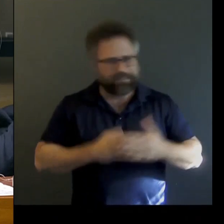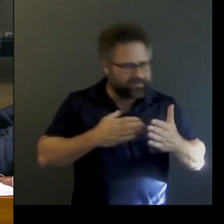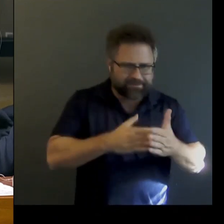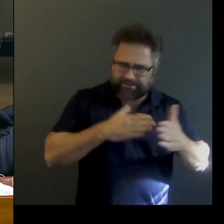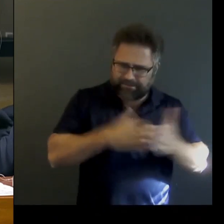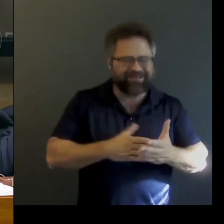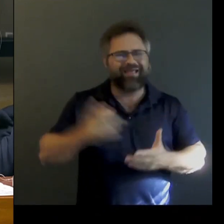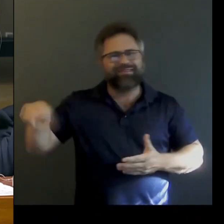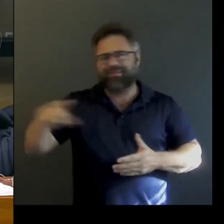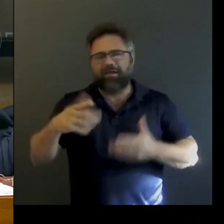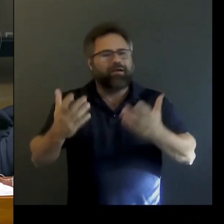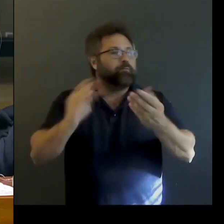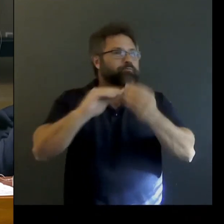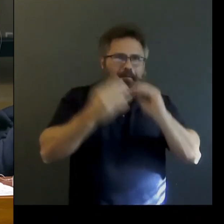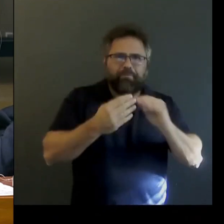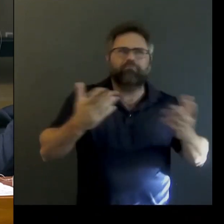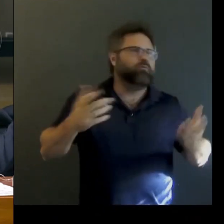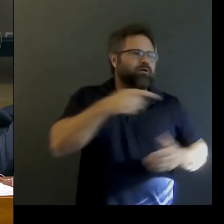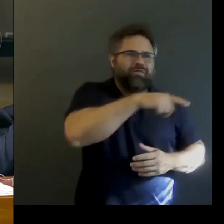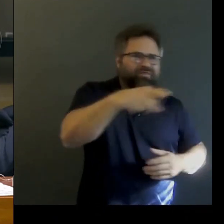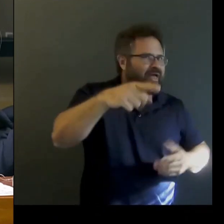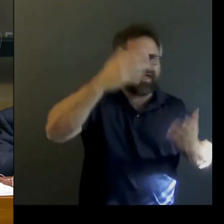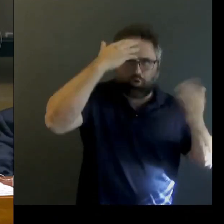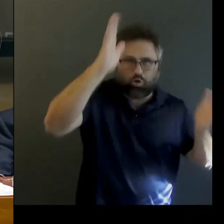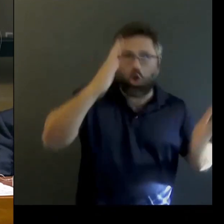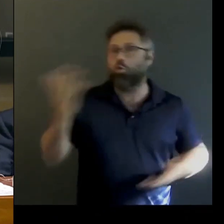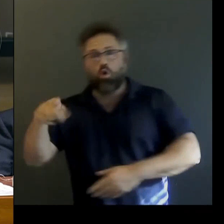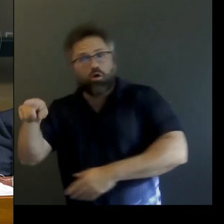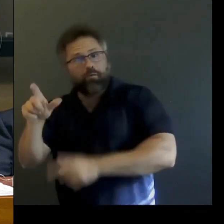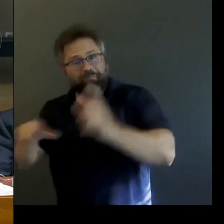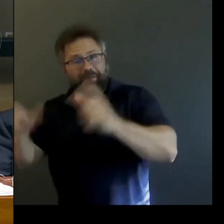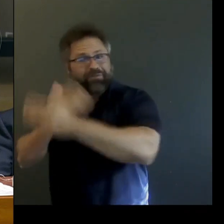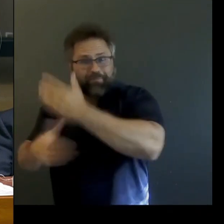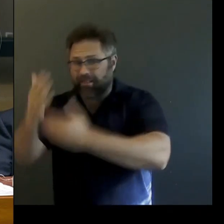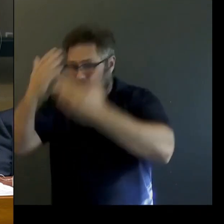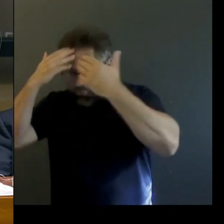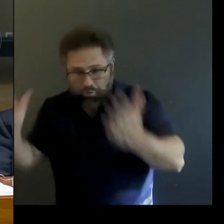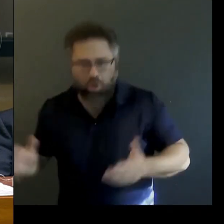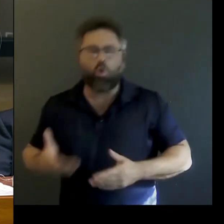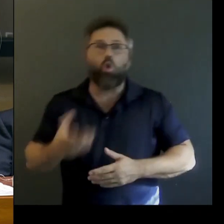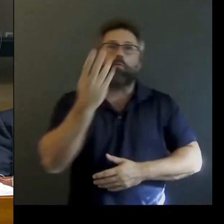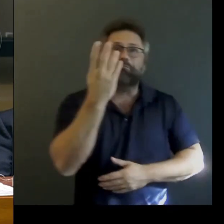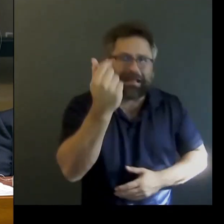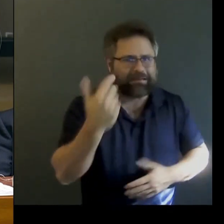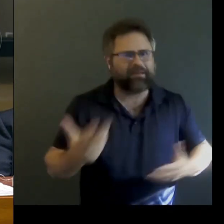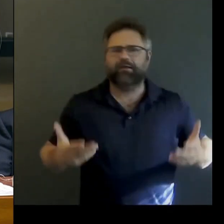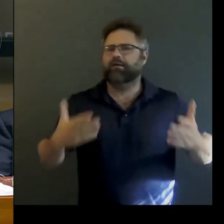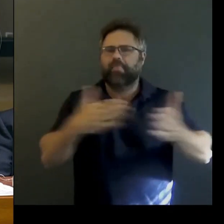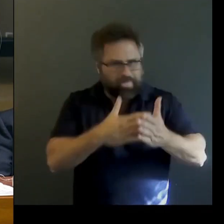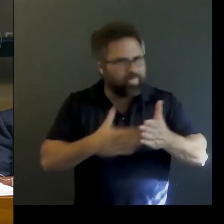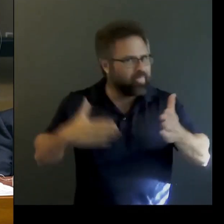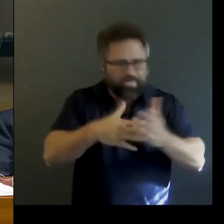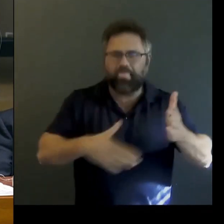disabilities remain key obstacles. We heard inspiring examples promoting digital accessibility, such as subsidies to